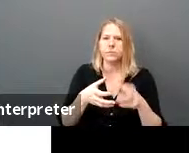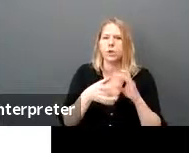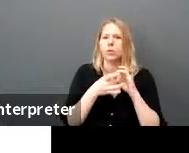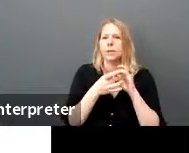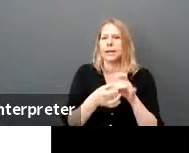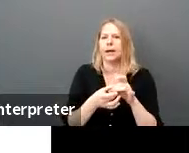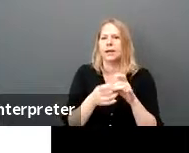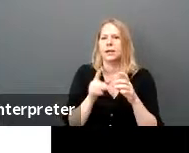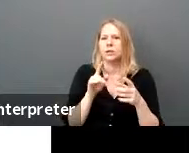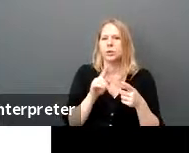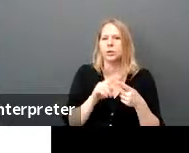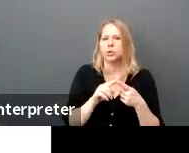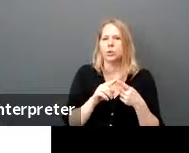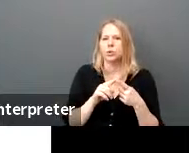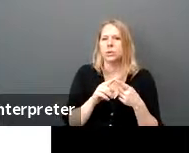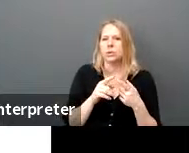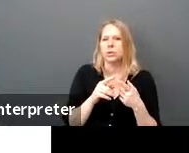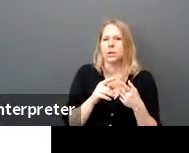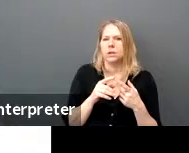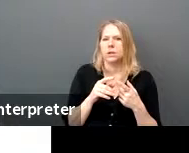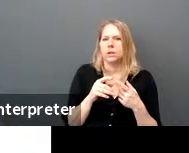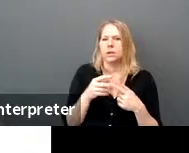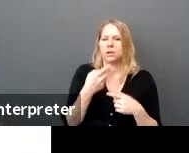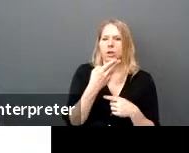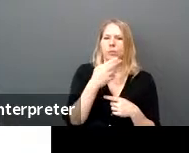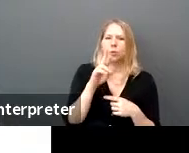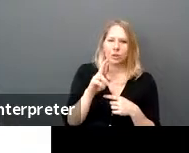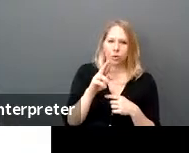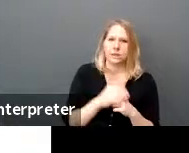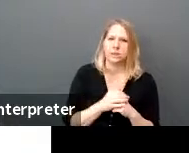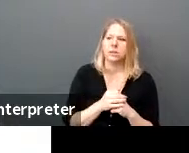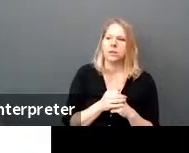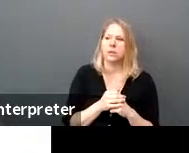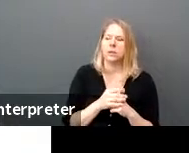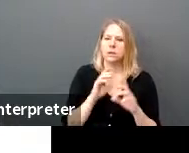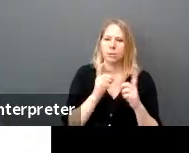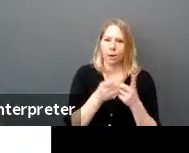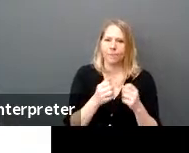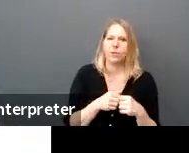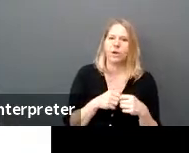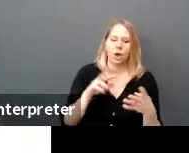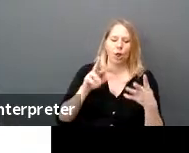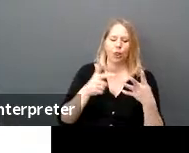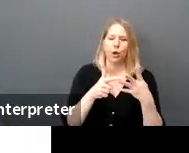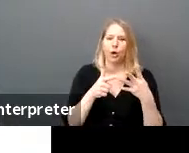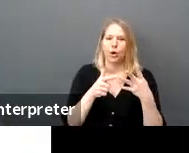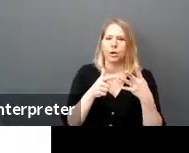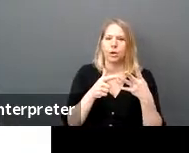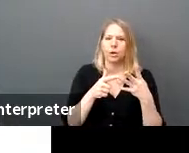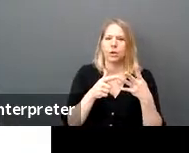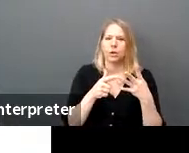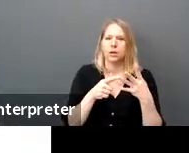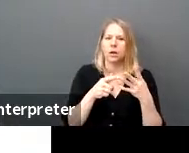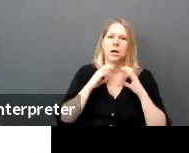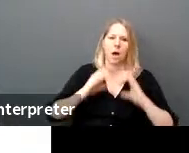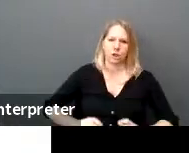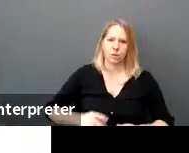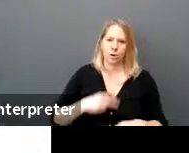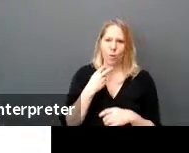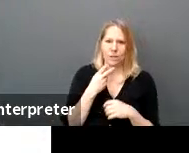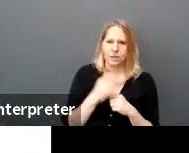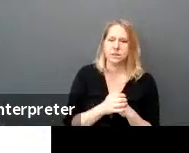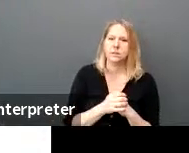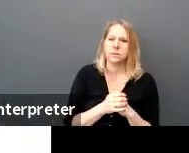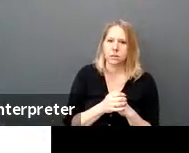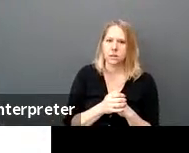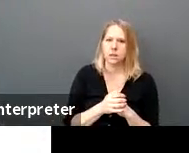a lot to our human resources. And then our third one is voice of customer, where